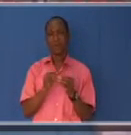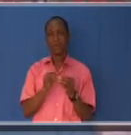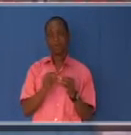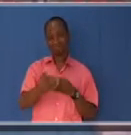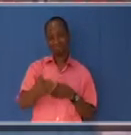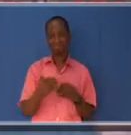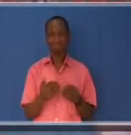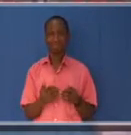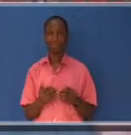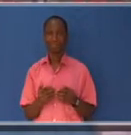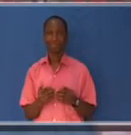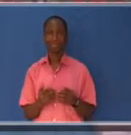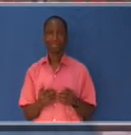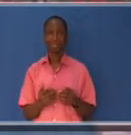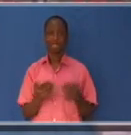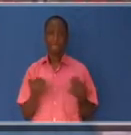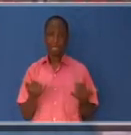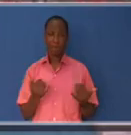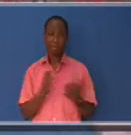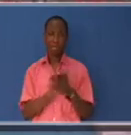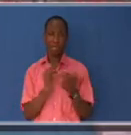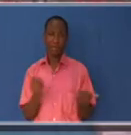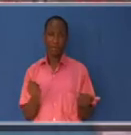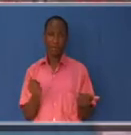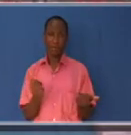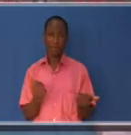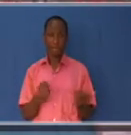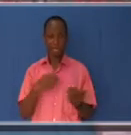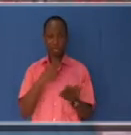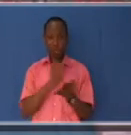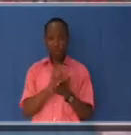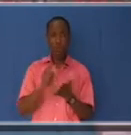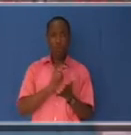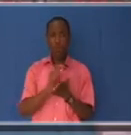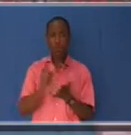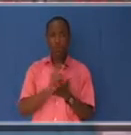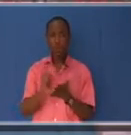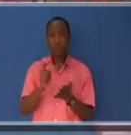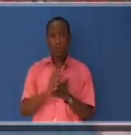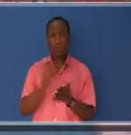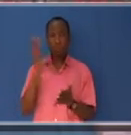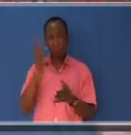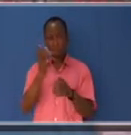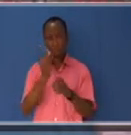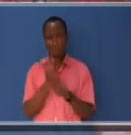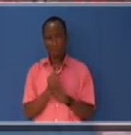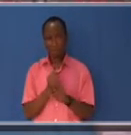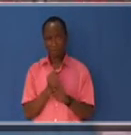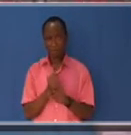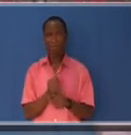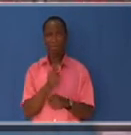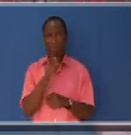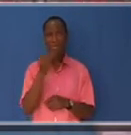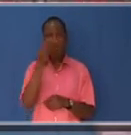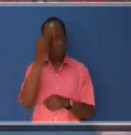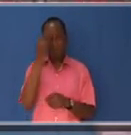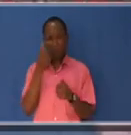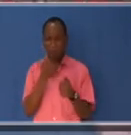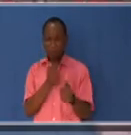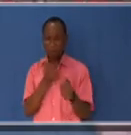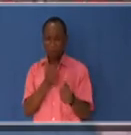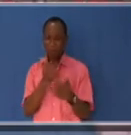na aboa wo se de yen aboa yen no. We believe the Almighty God through his mercies, who